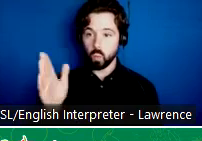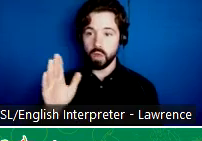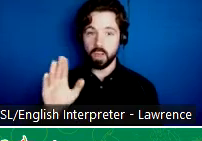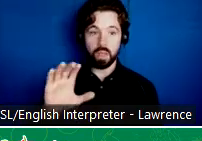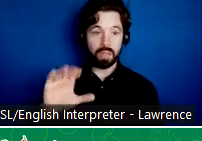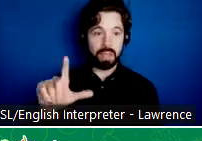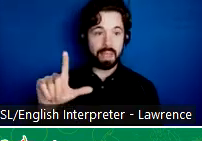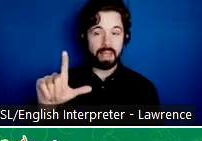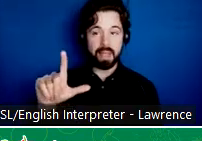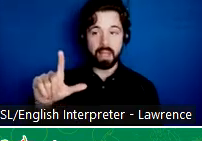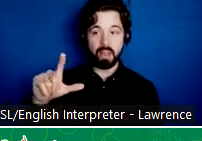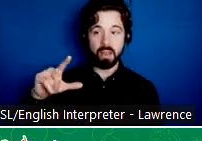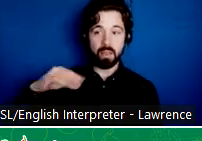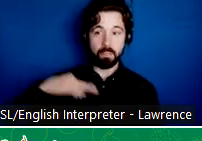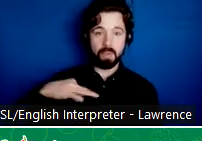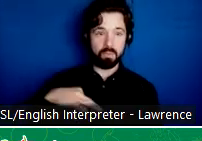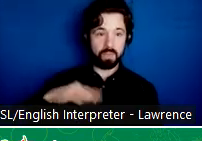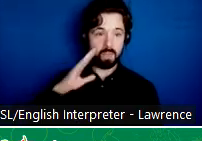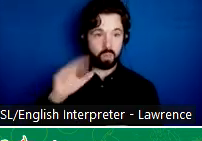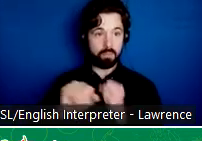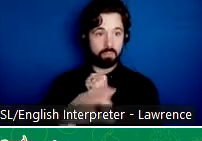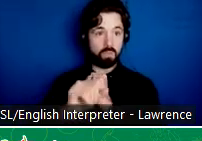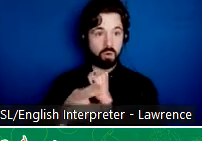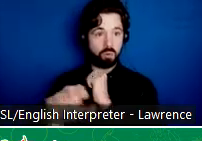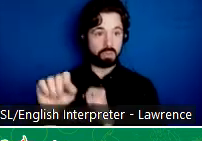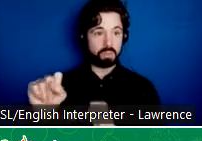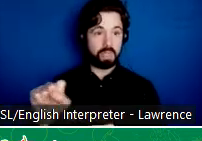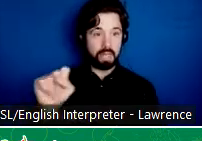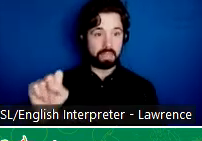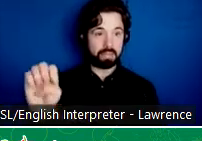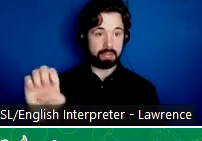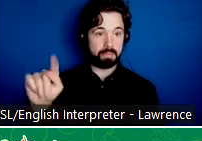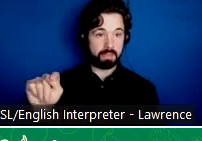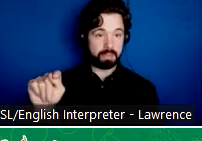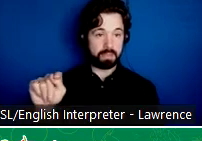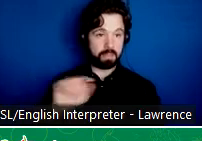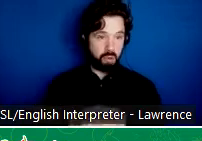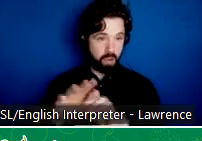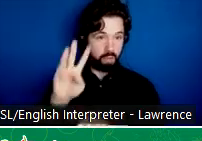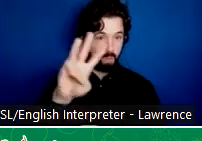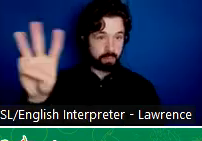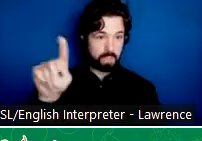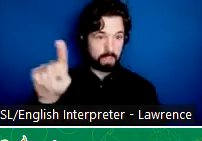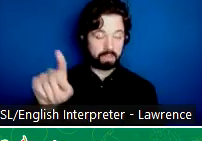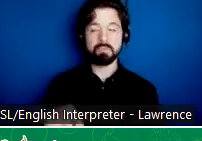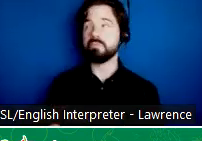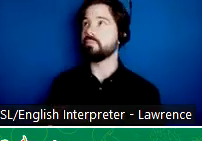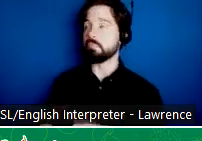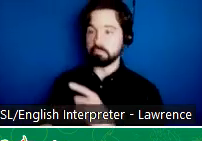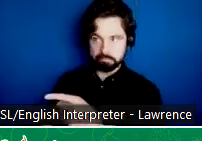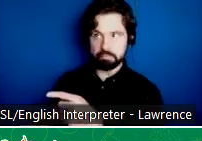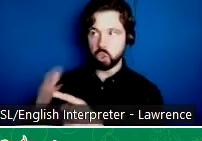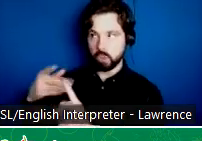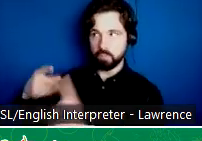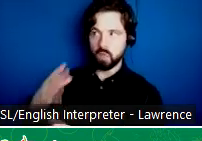website? That's an excellent question. We do have to take that back to discuss internally. However, it's important